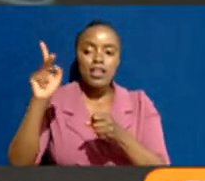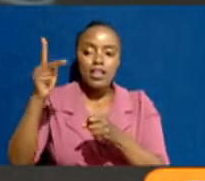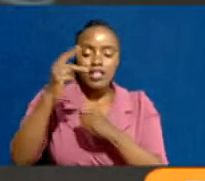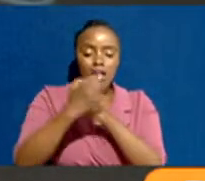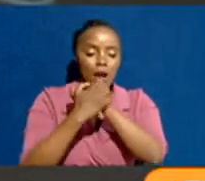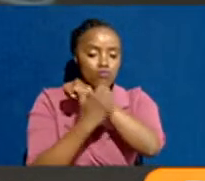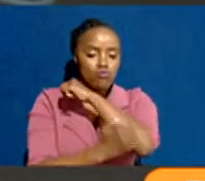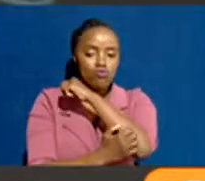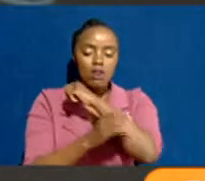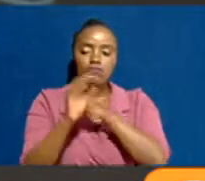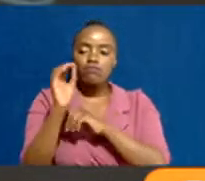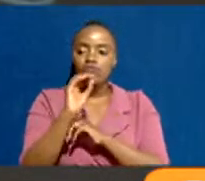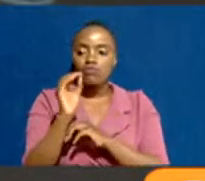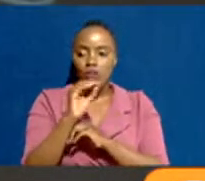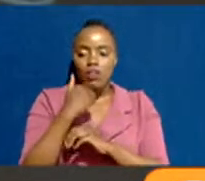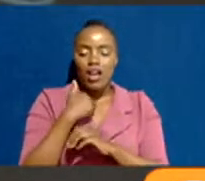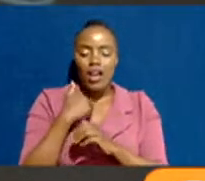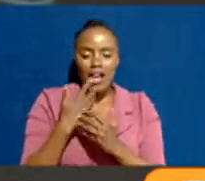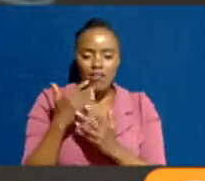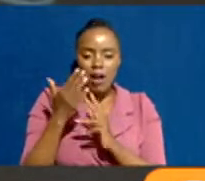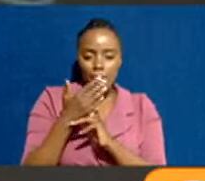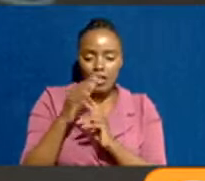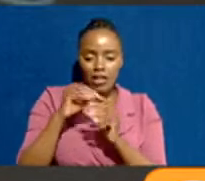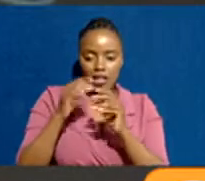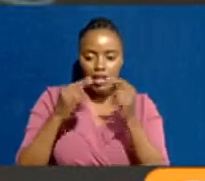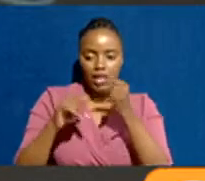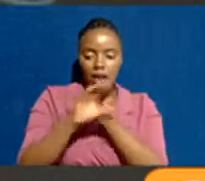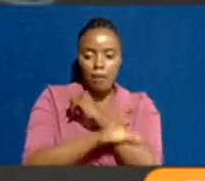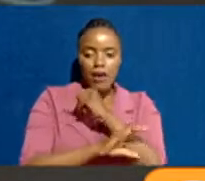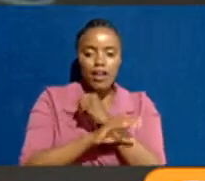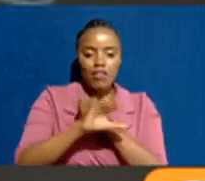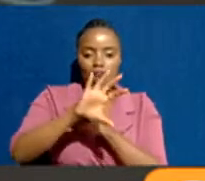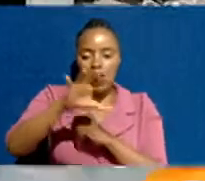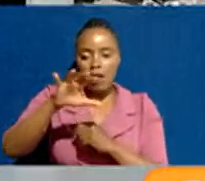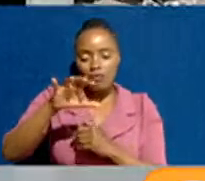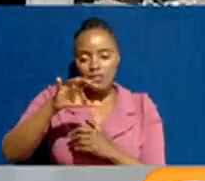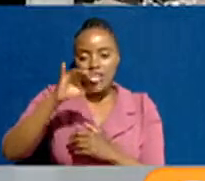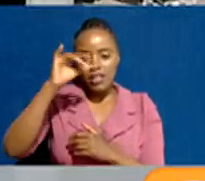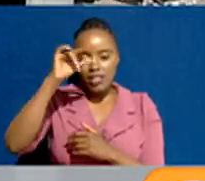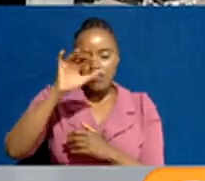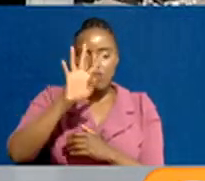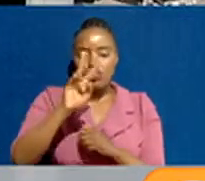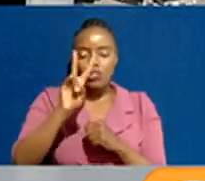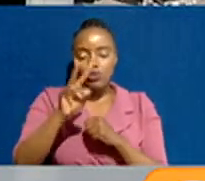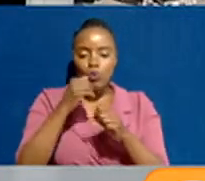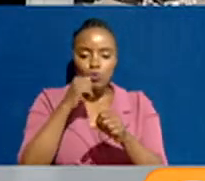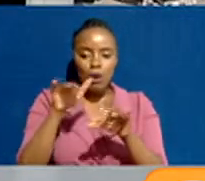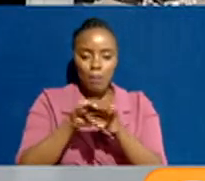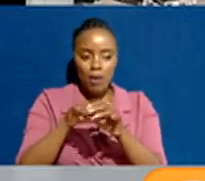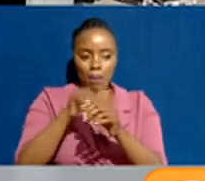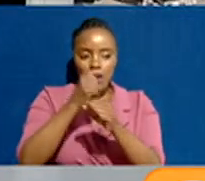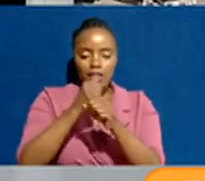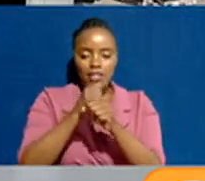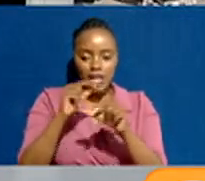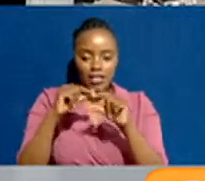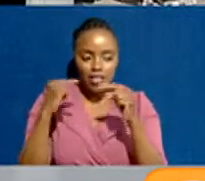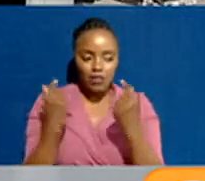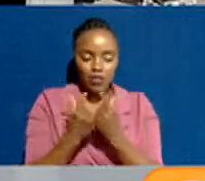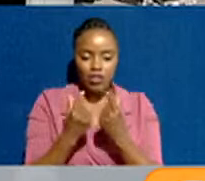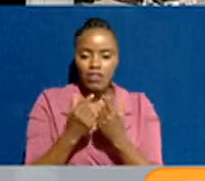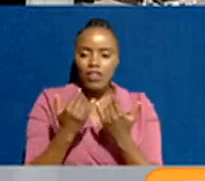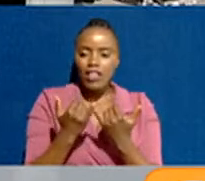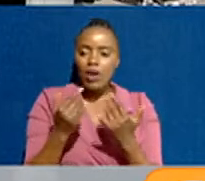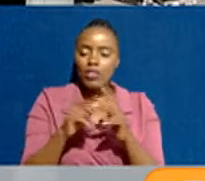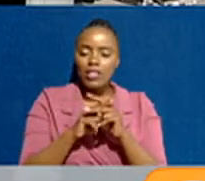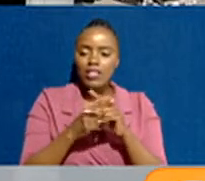poor country. Okay. We are a middle-income country. All right. Governor, as we wind up on this, so the 42-member task force is now in place. Where should